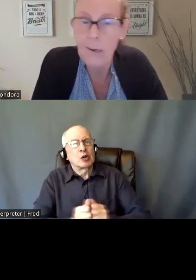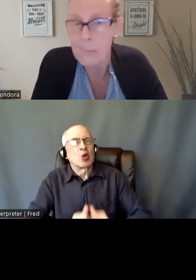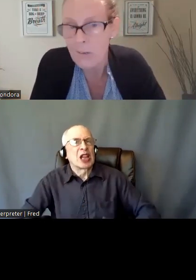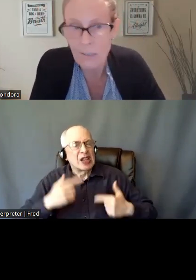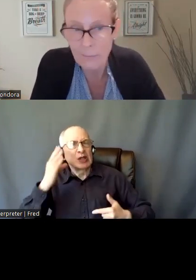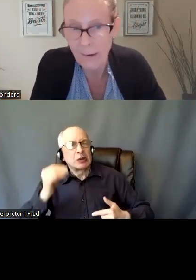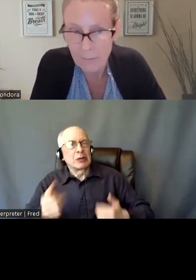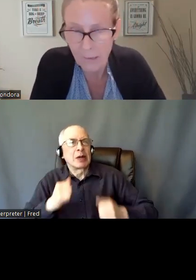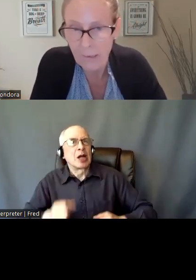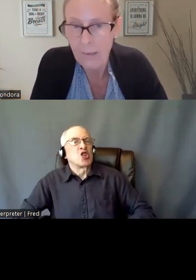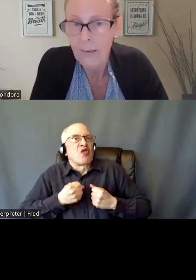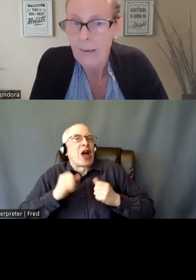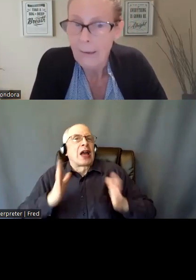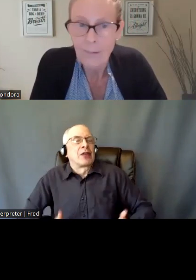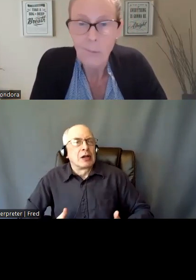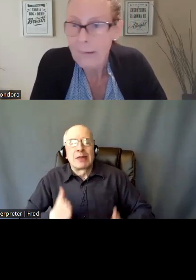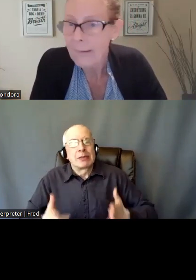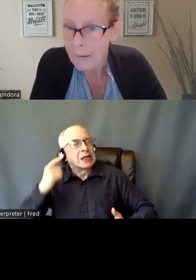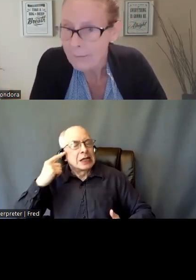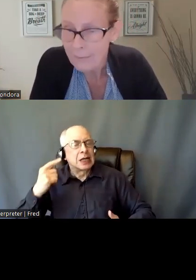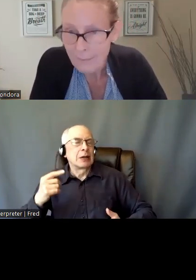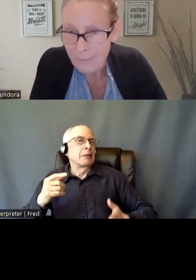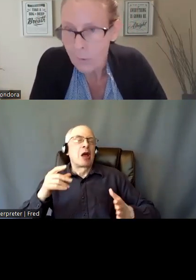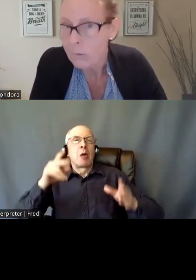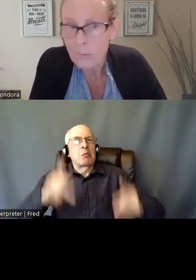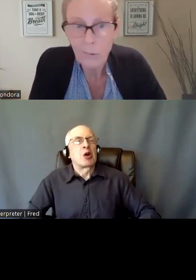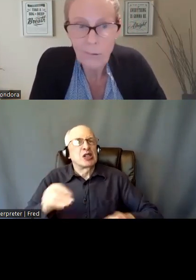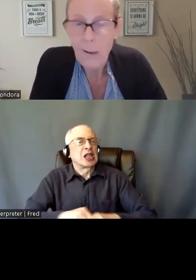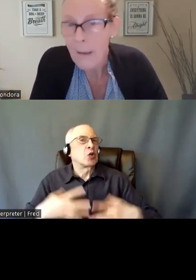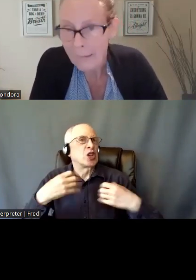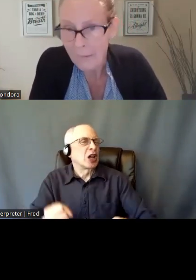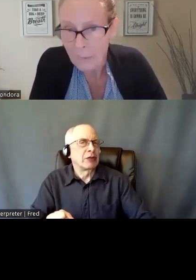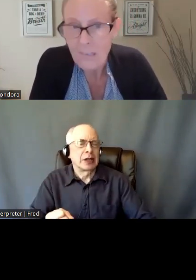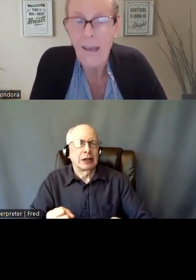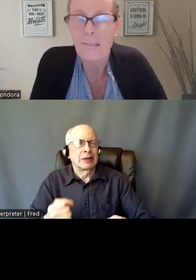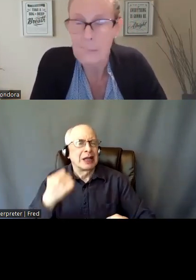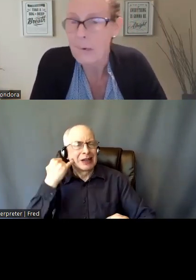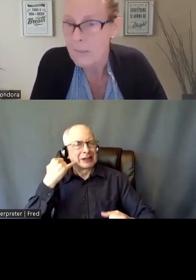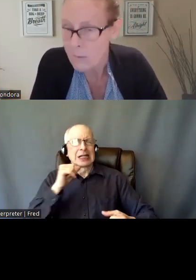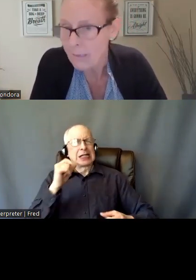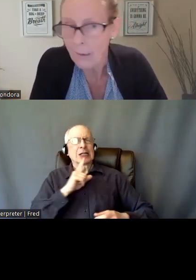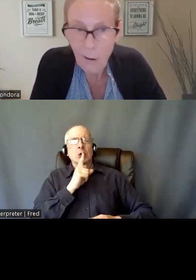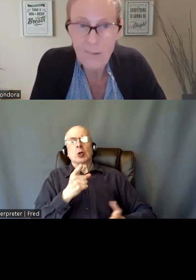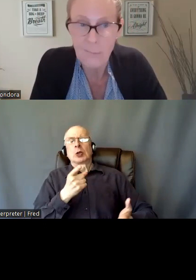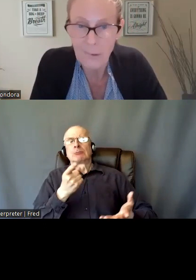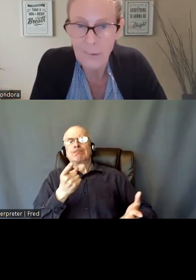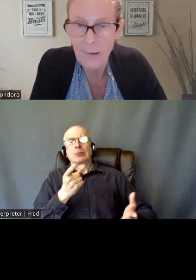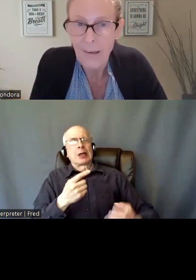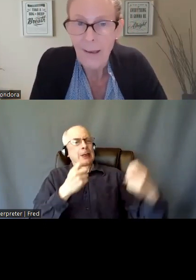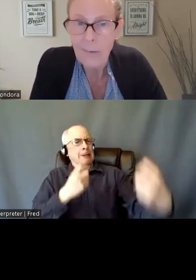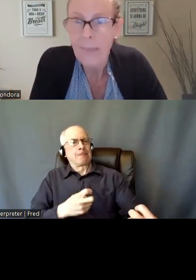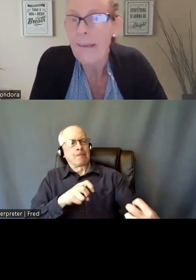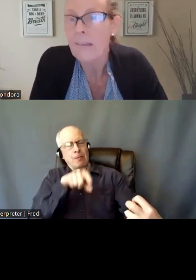you might hear person in recovery. And when in doubt, the golden rule you come back to is to ask the person who's sitting across from